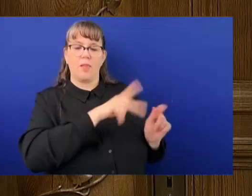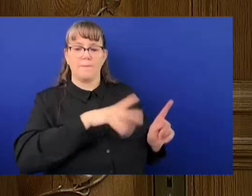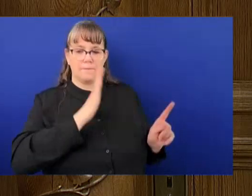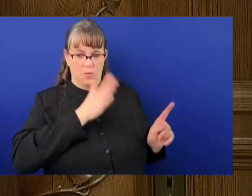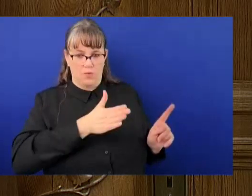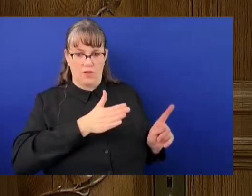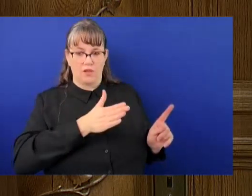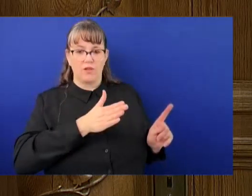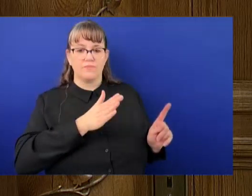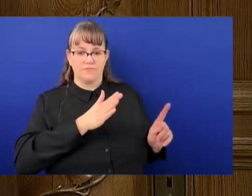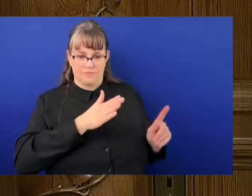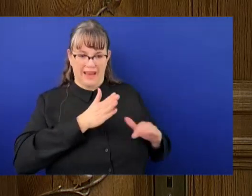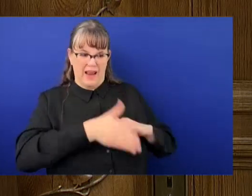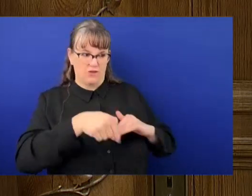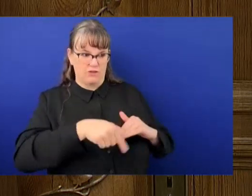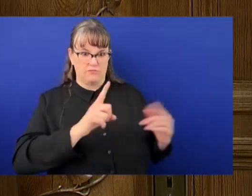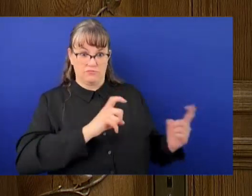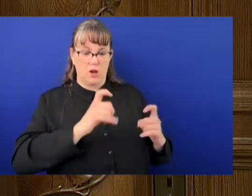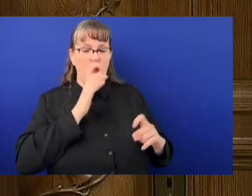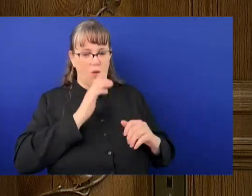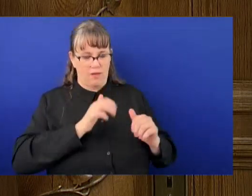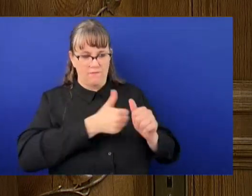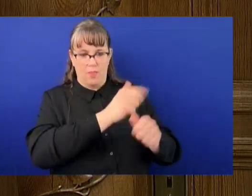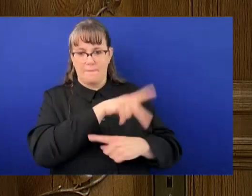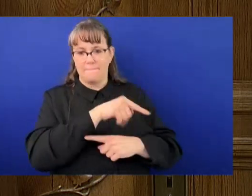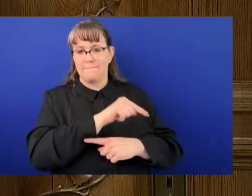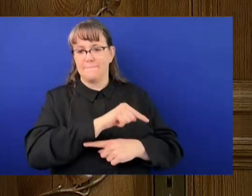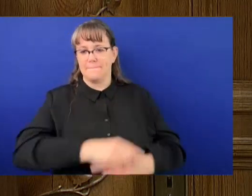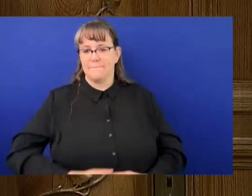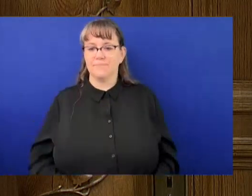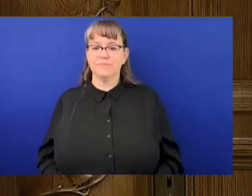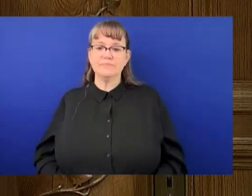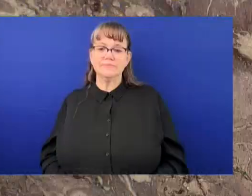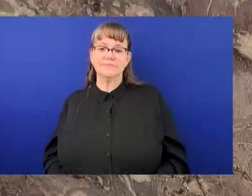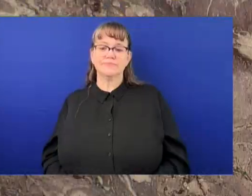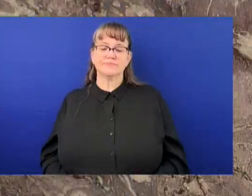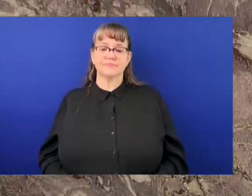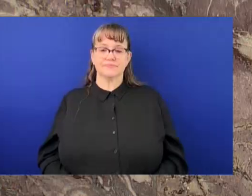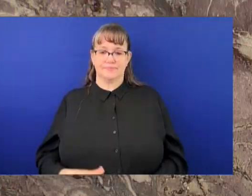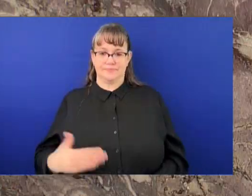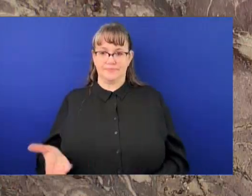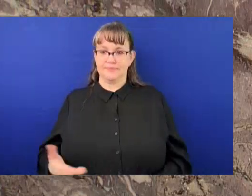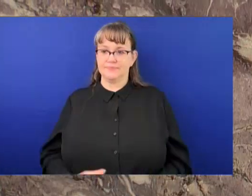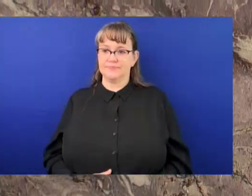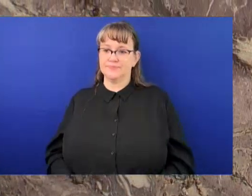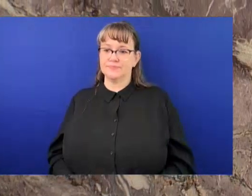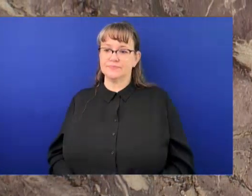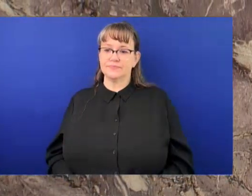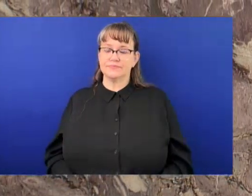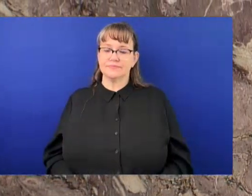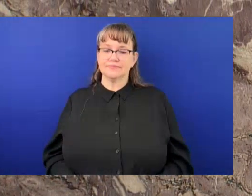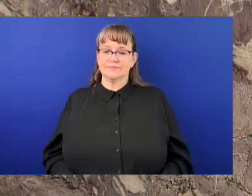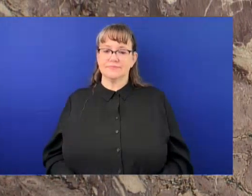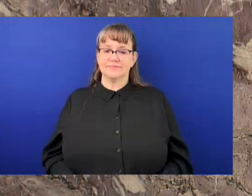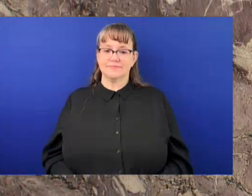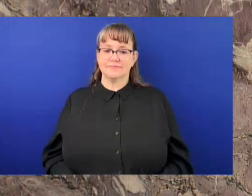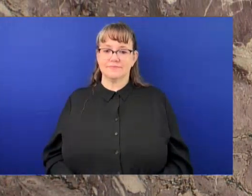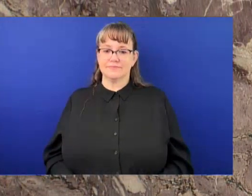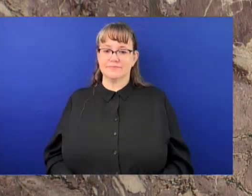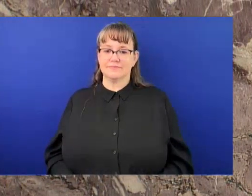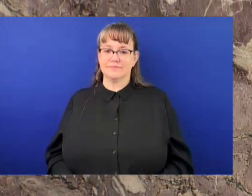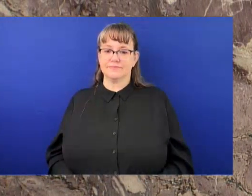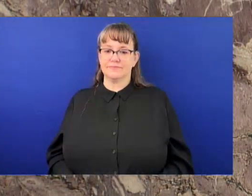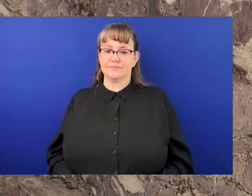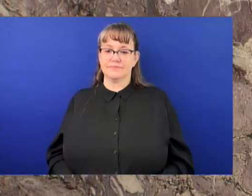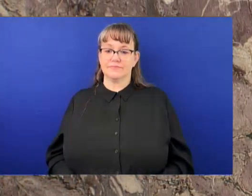Member for Langley Abbotsford. Mr. Speaker, this NDP government promised British Columbians